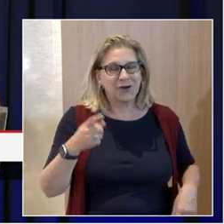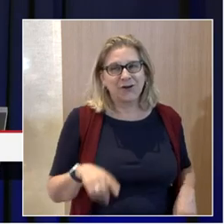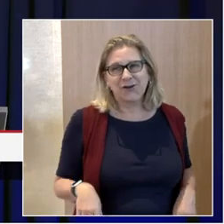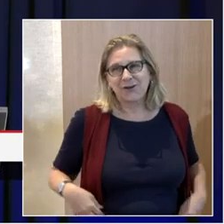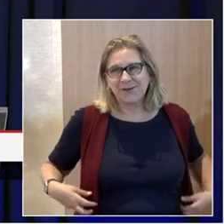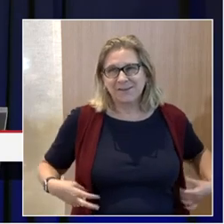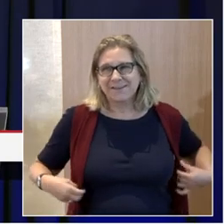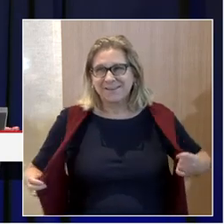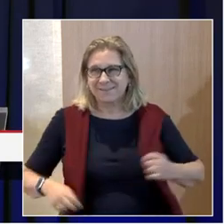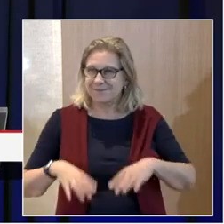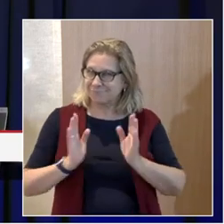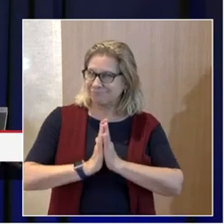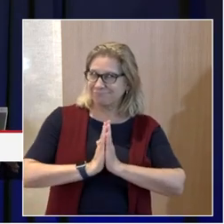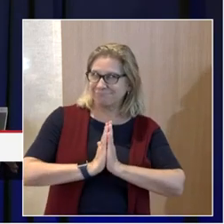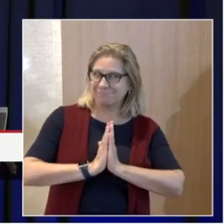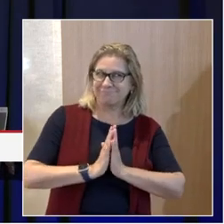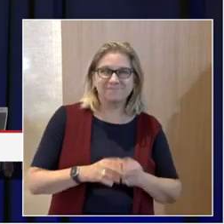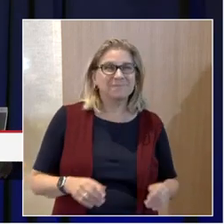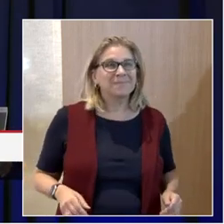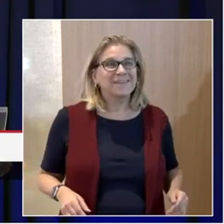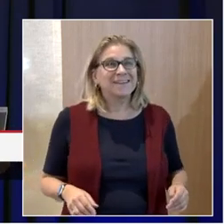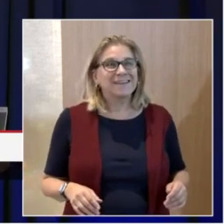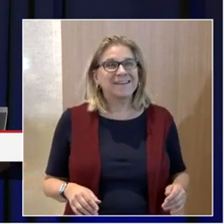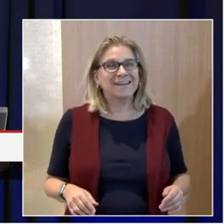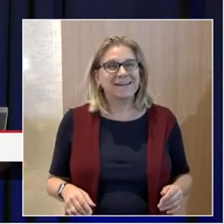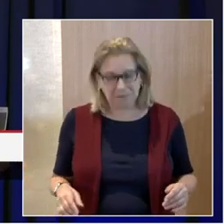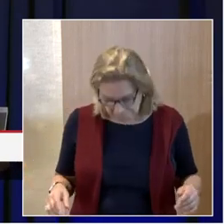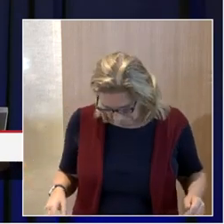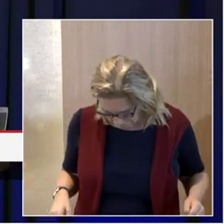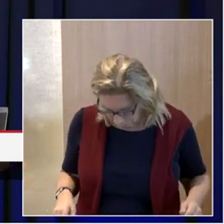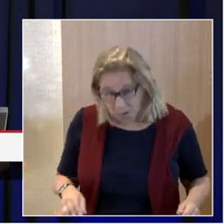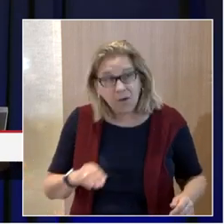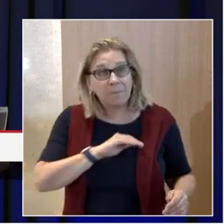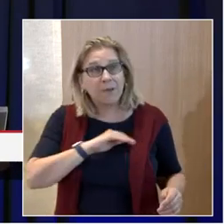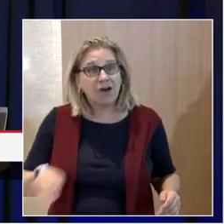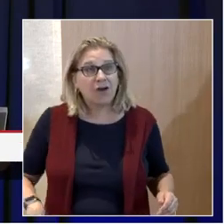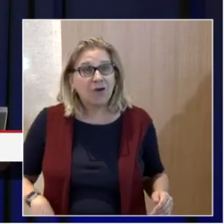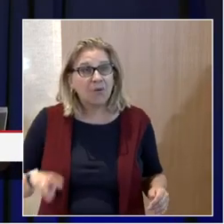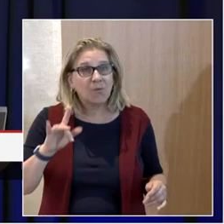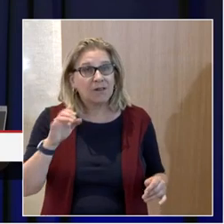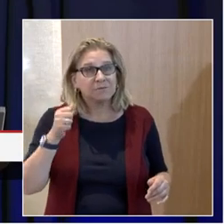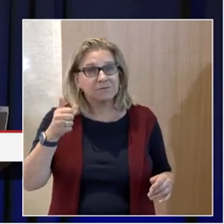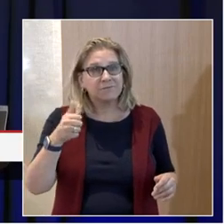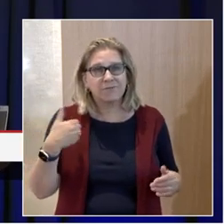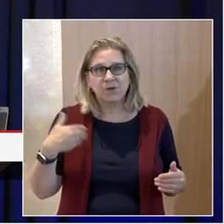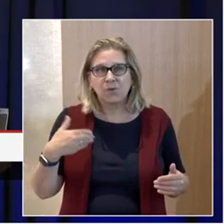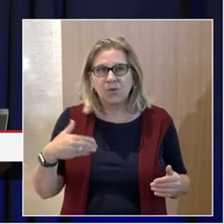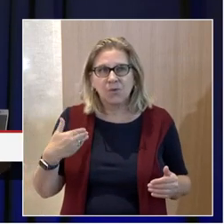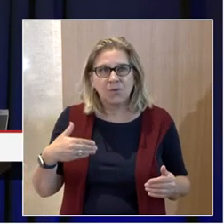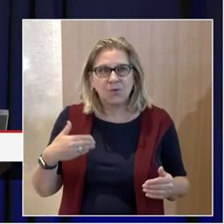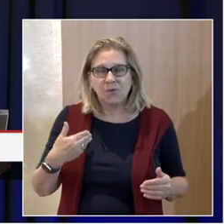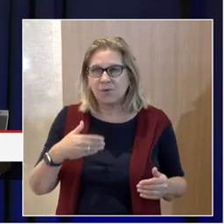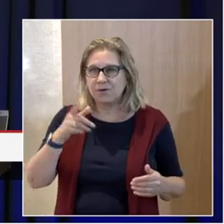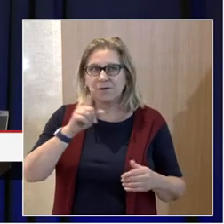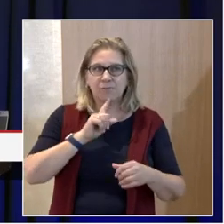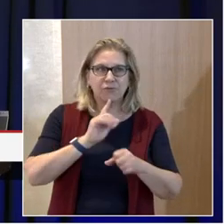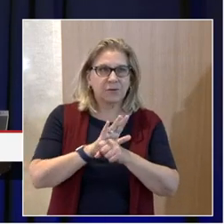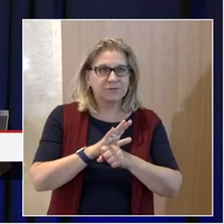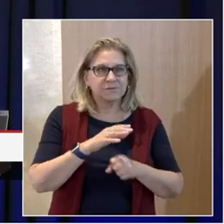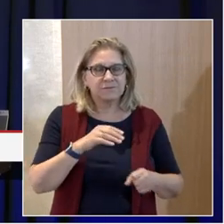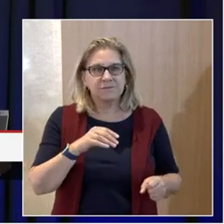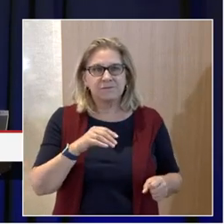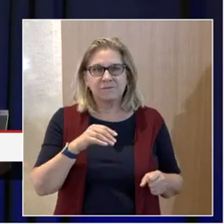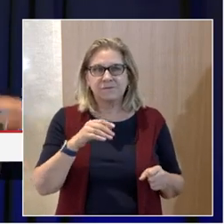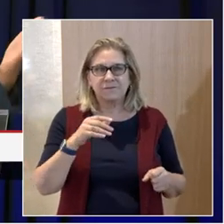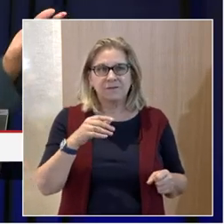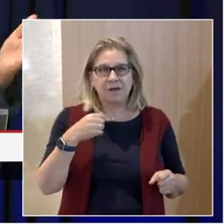Mayor Williams had this wild promise years ago, and everybody thought he was crazy, that